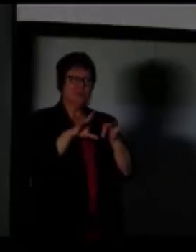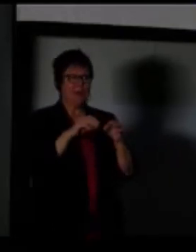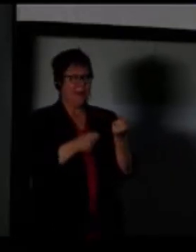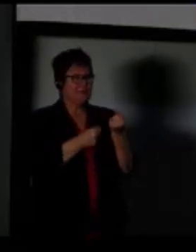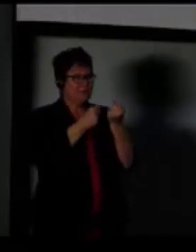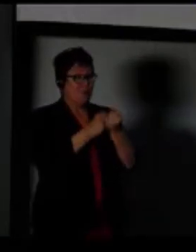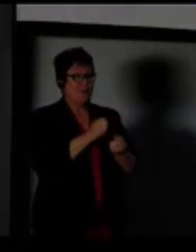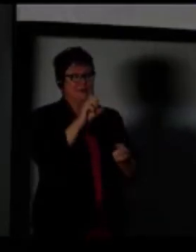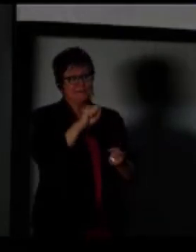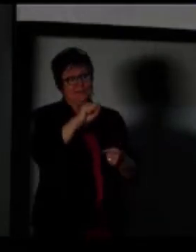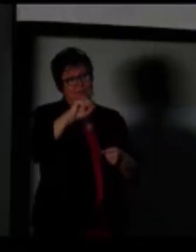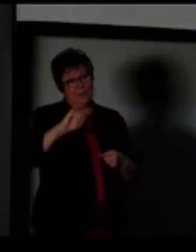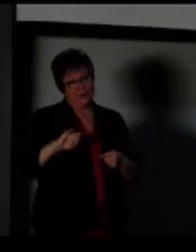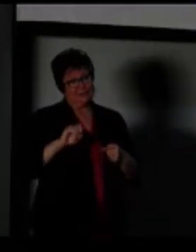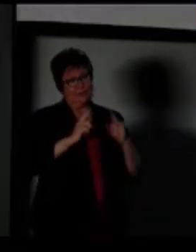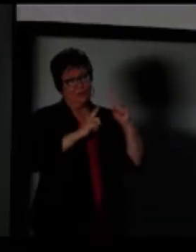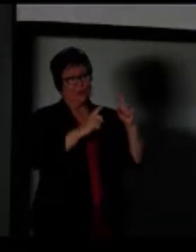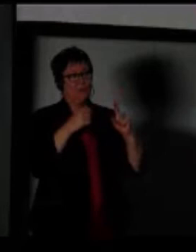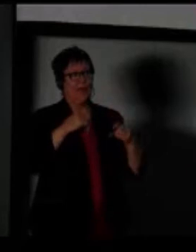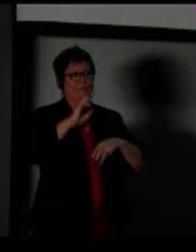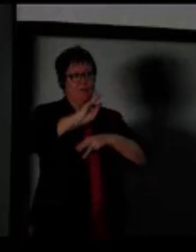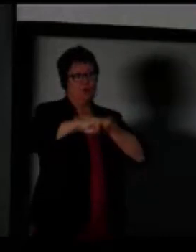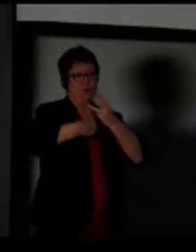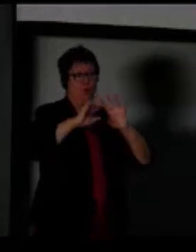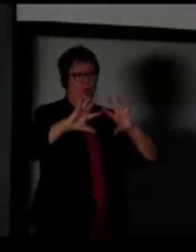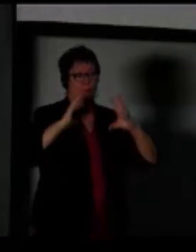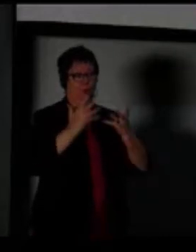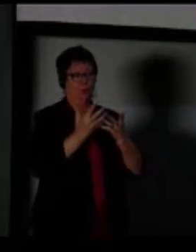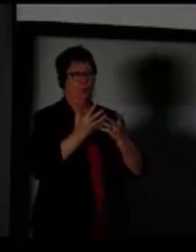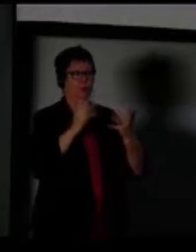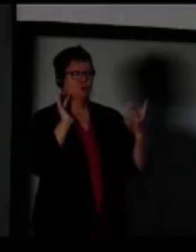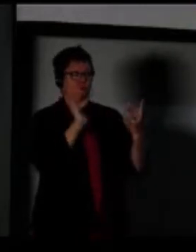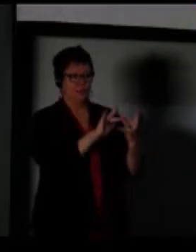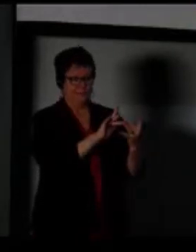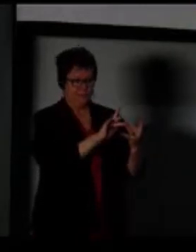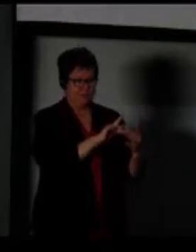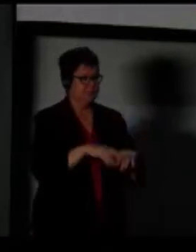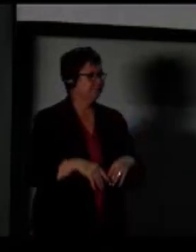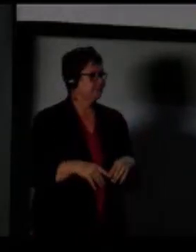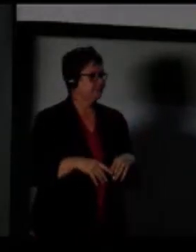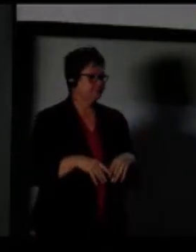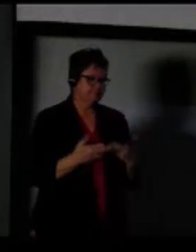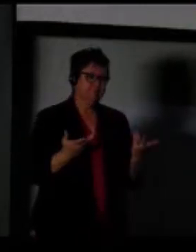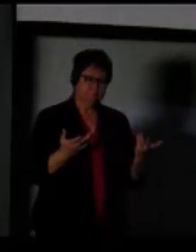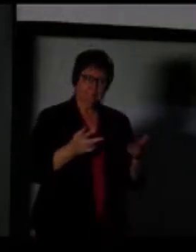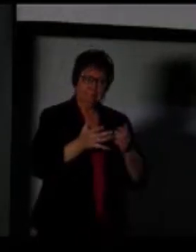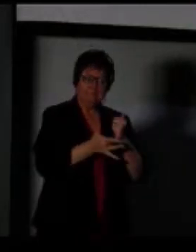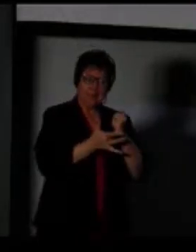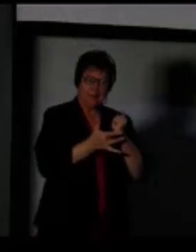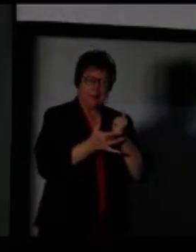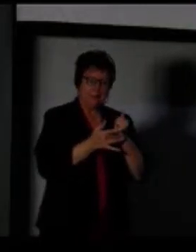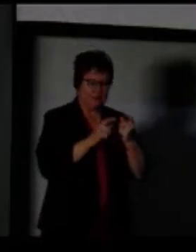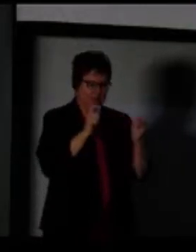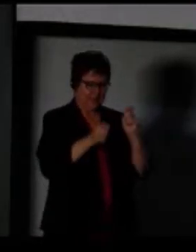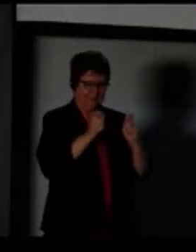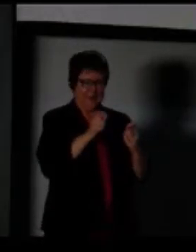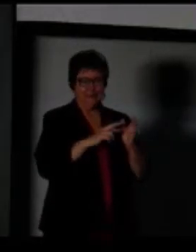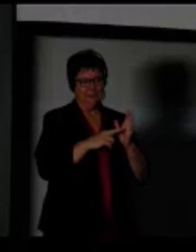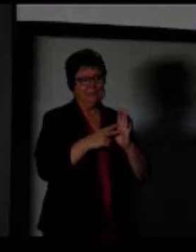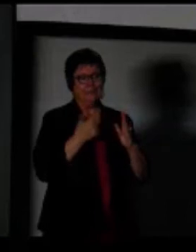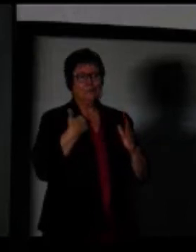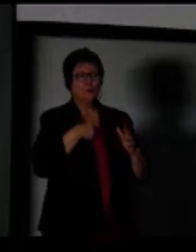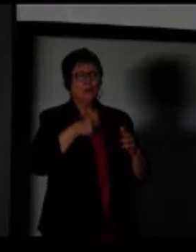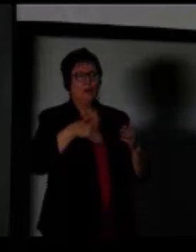Smithsonian's goals to have a global reach. And as with any technological innovation, we are already looking at the next